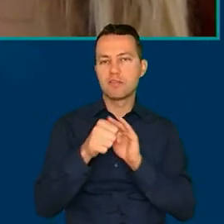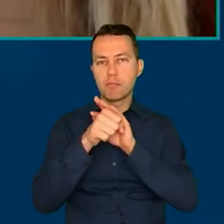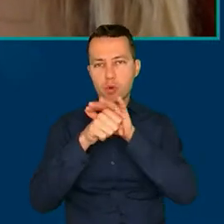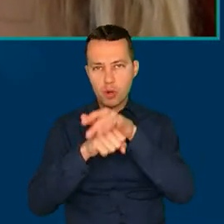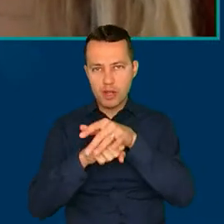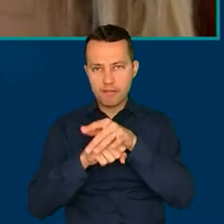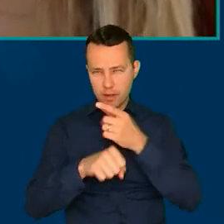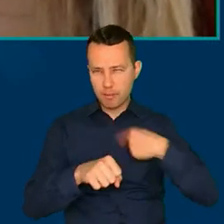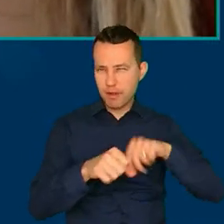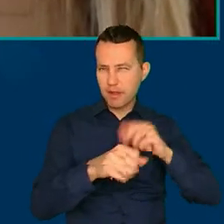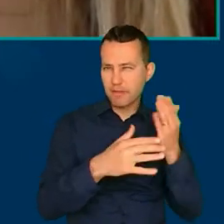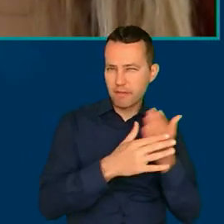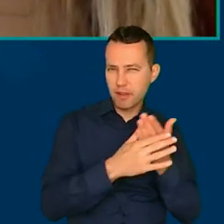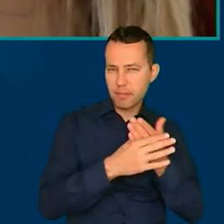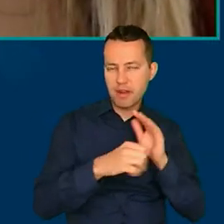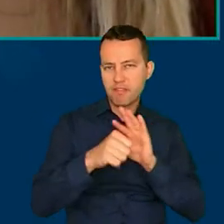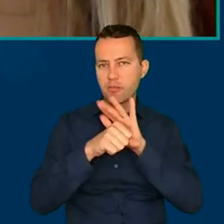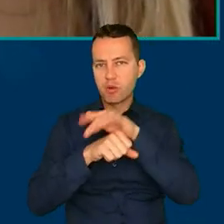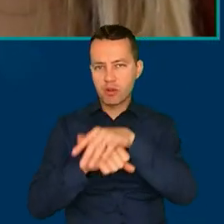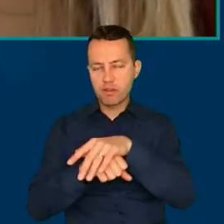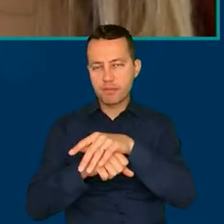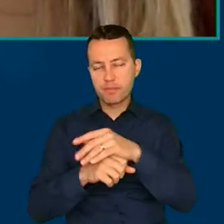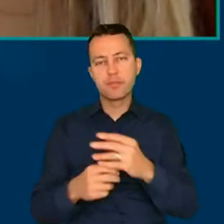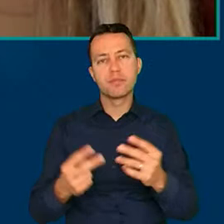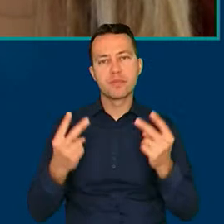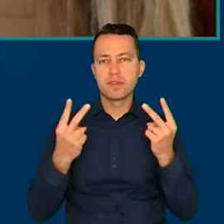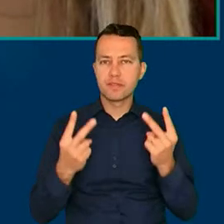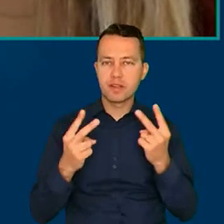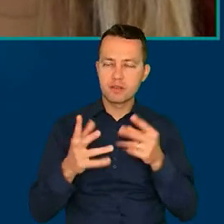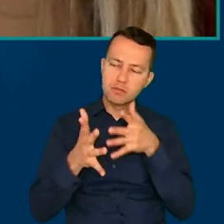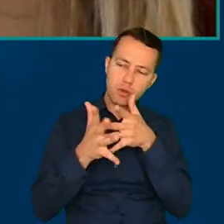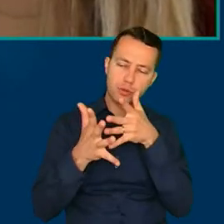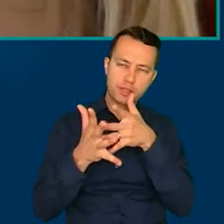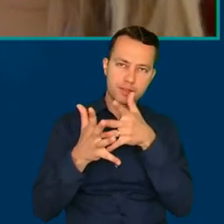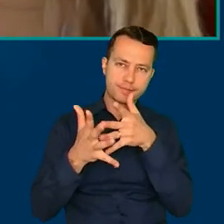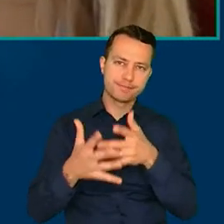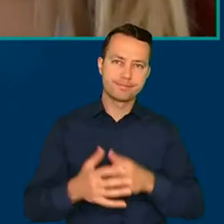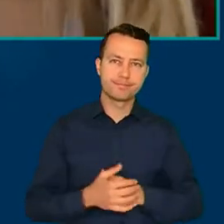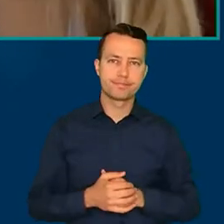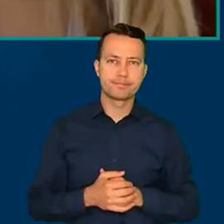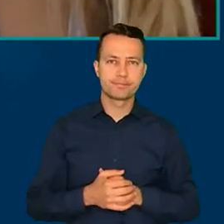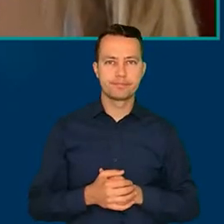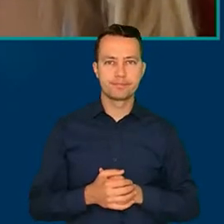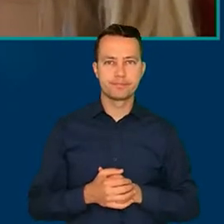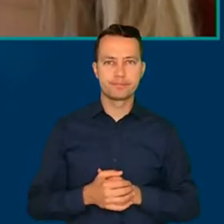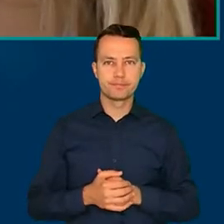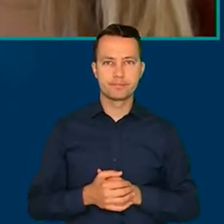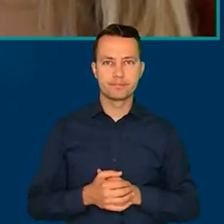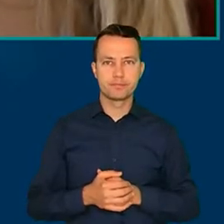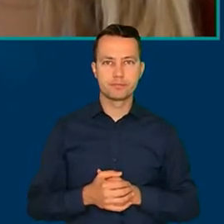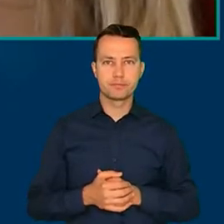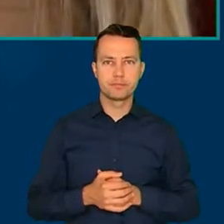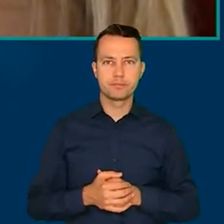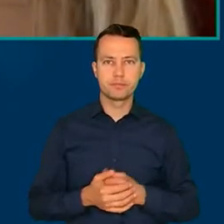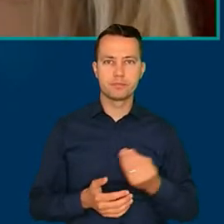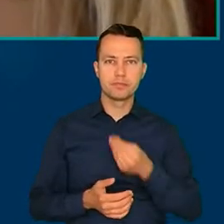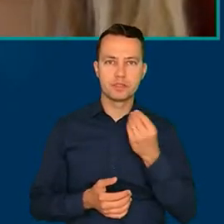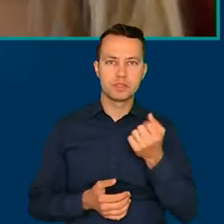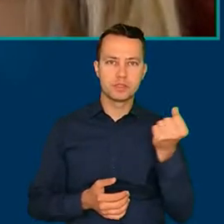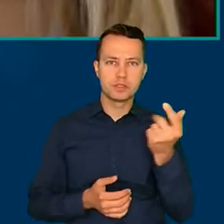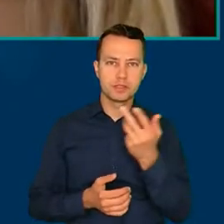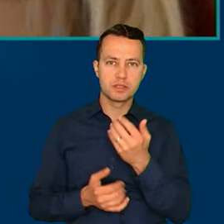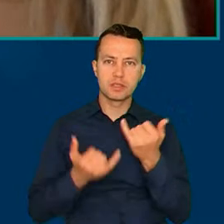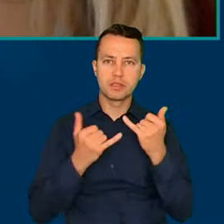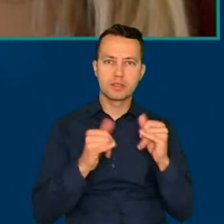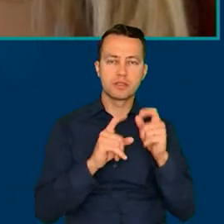that. I think maybe just the other key point to note here, which isn't on the slide, is that it's also meant to be a process of continuous